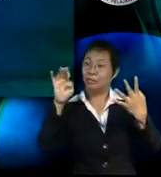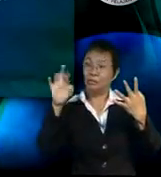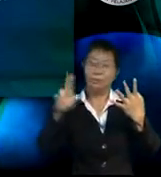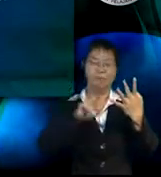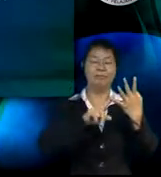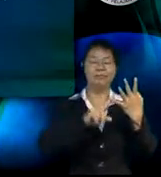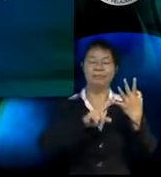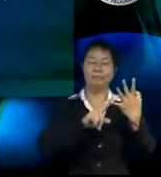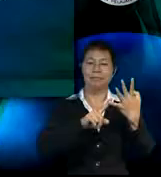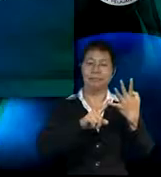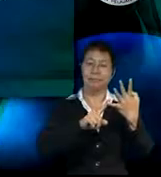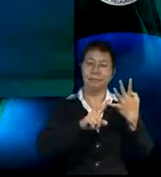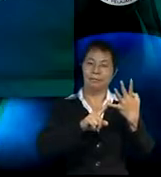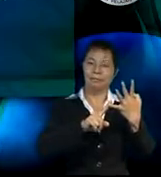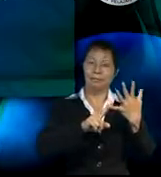silver,